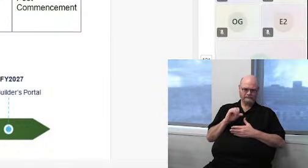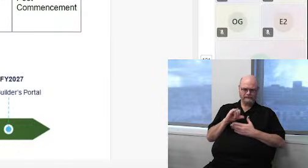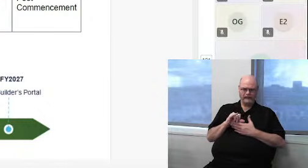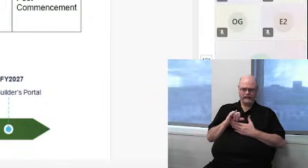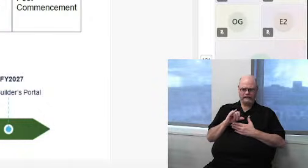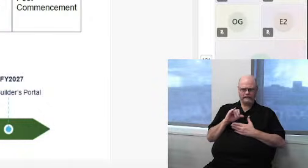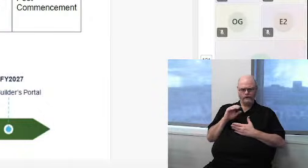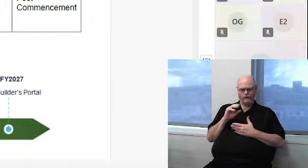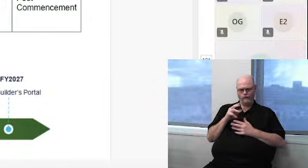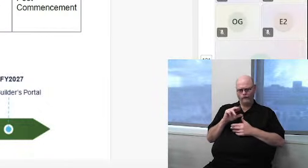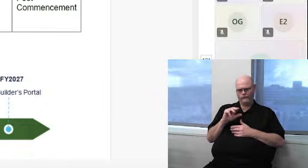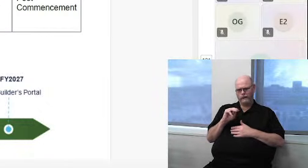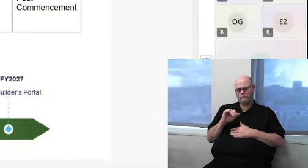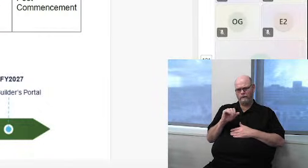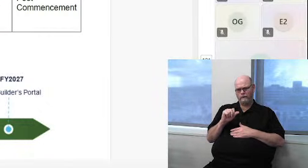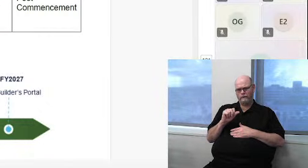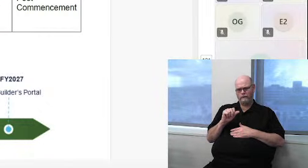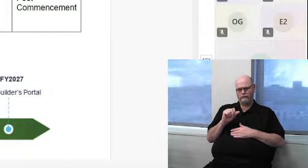not affect that asset?